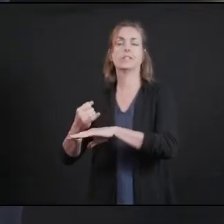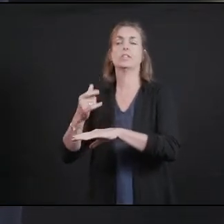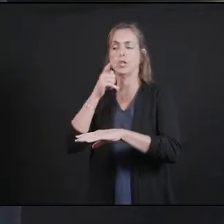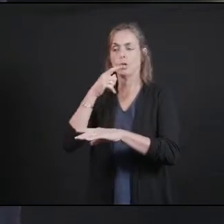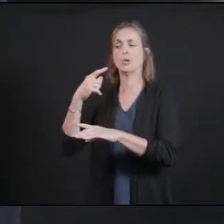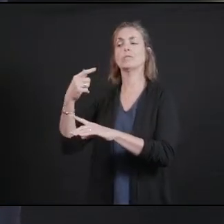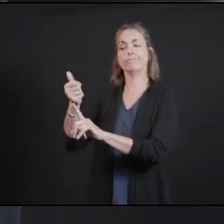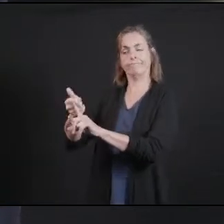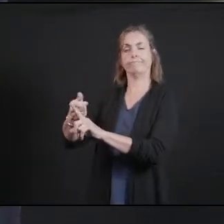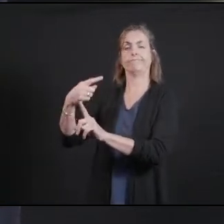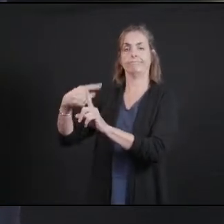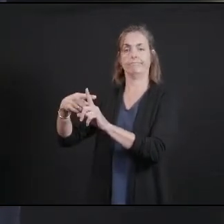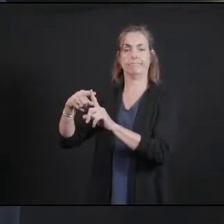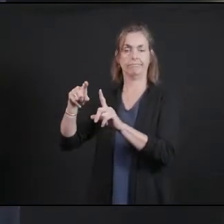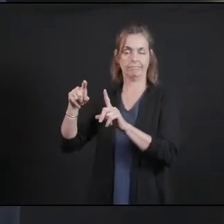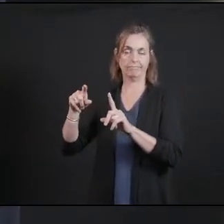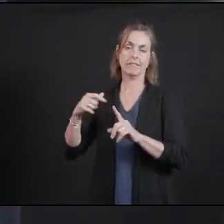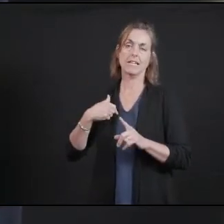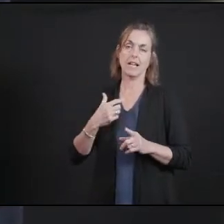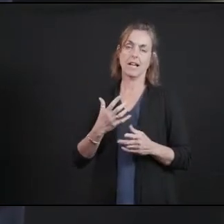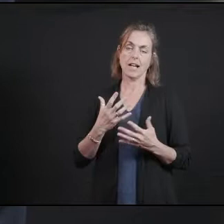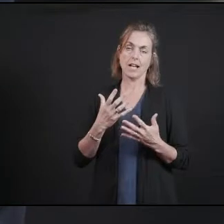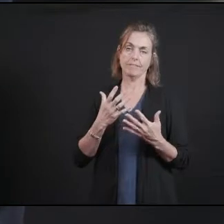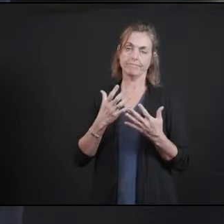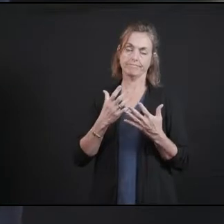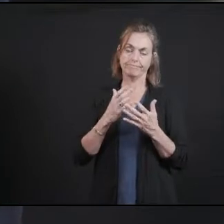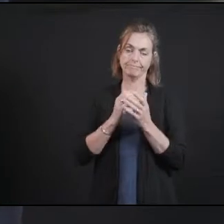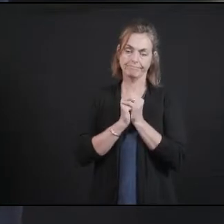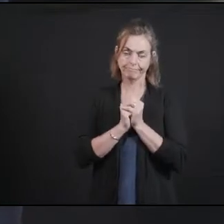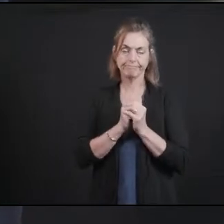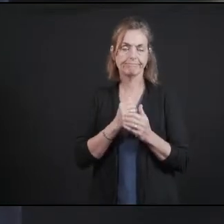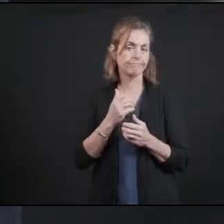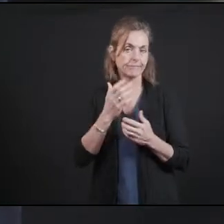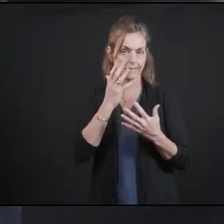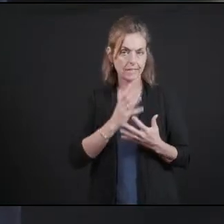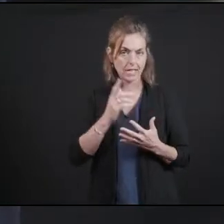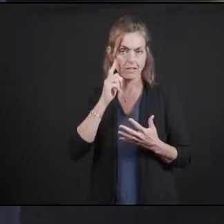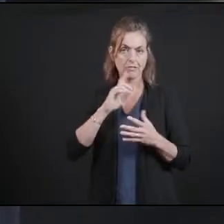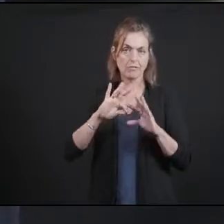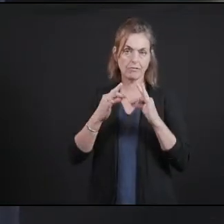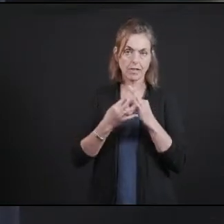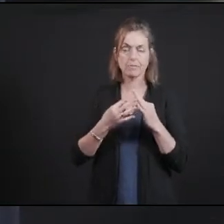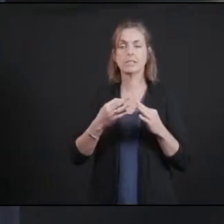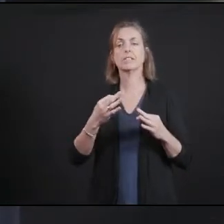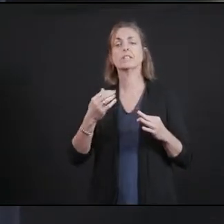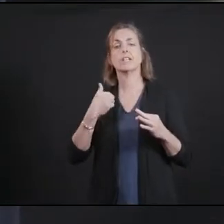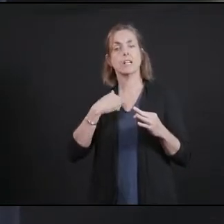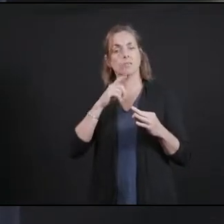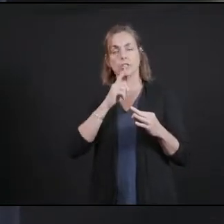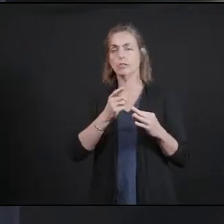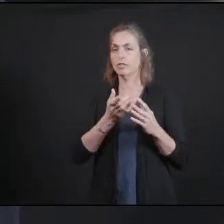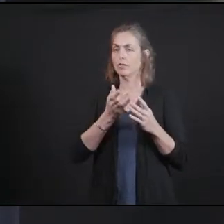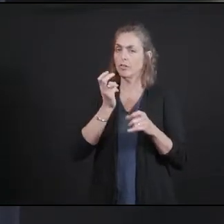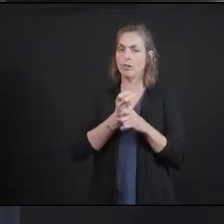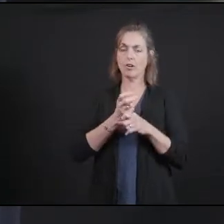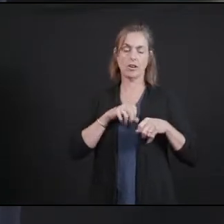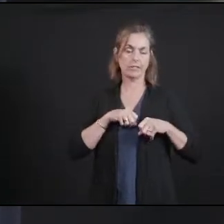I imagine this is certainly a difficult time for them, as it is a trying time for all in our